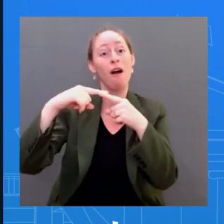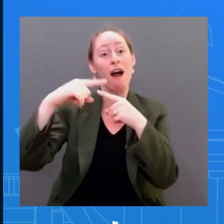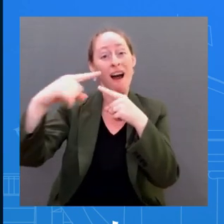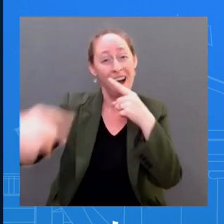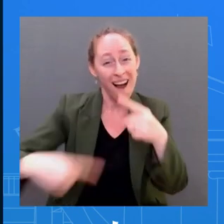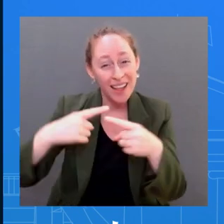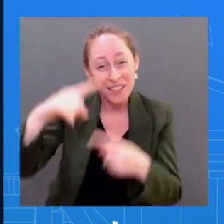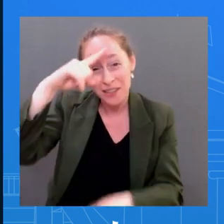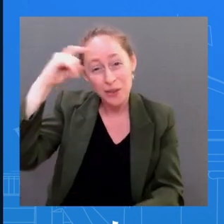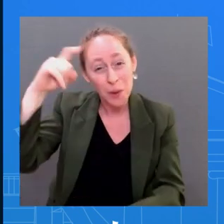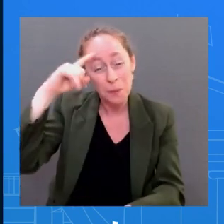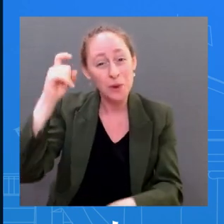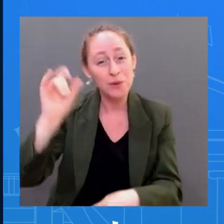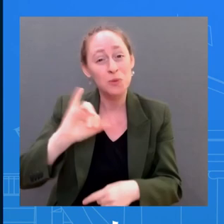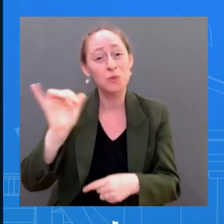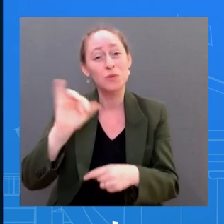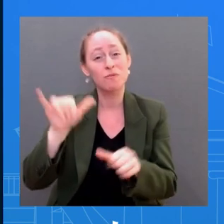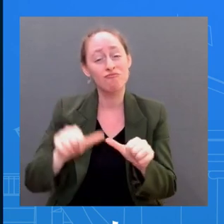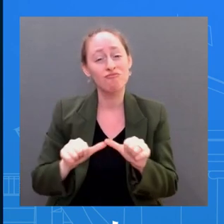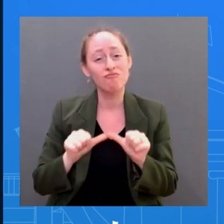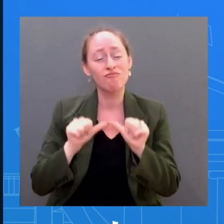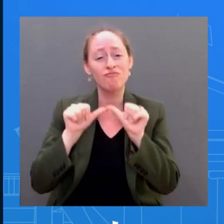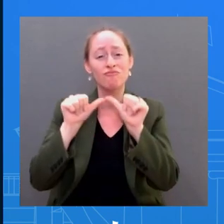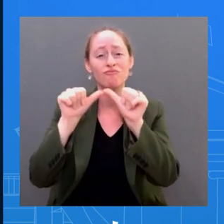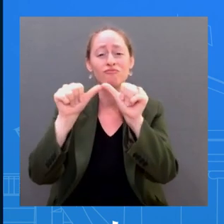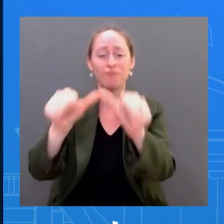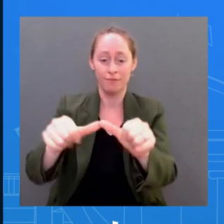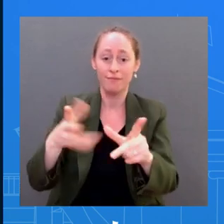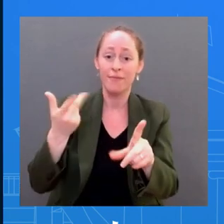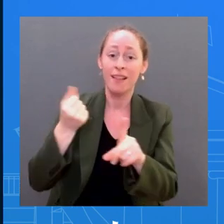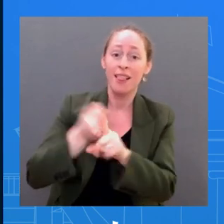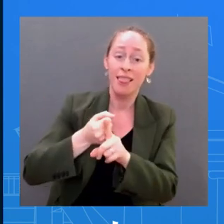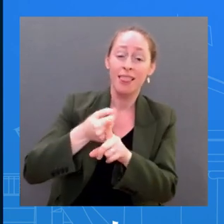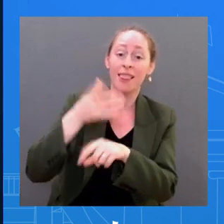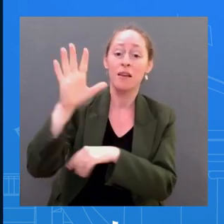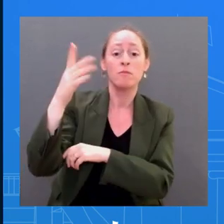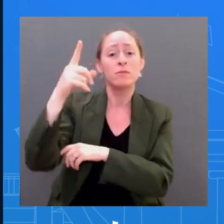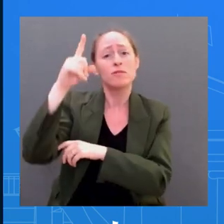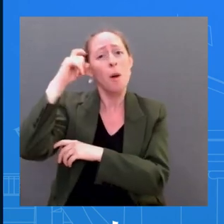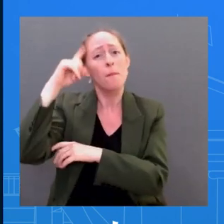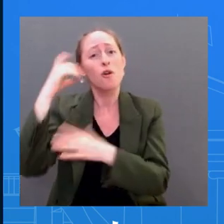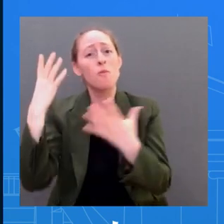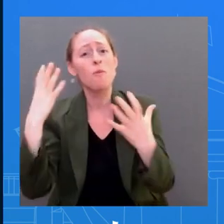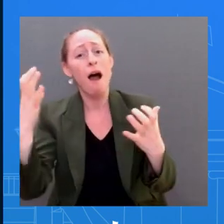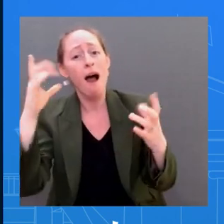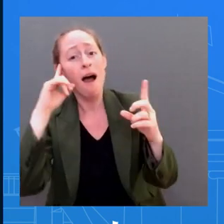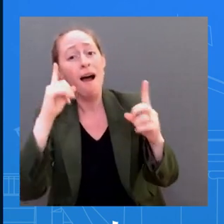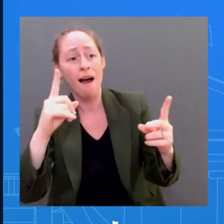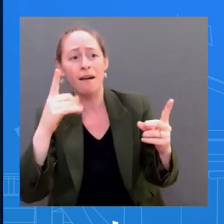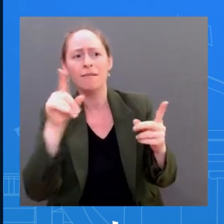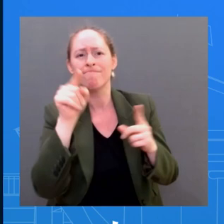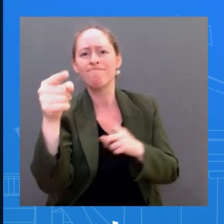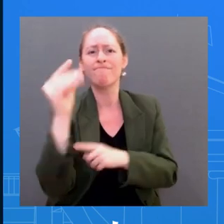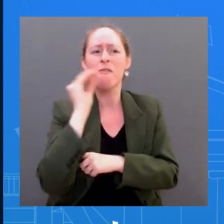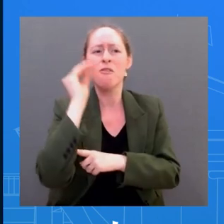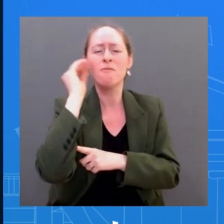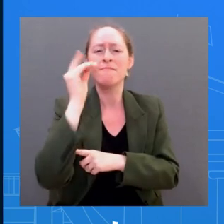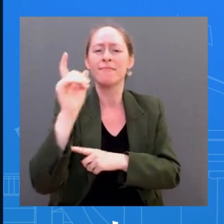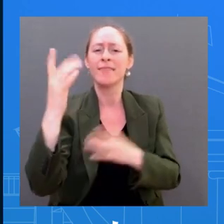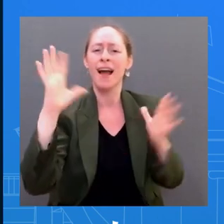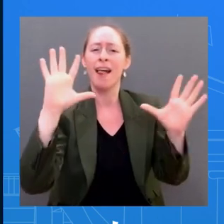paid to paint the front of the house. The money she made last summer paid to paint the sides of the